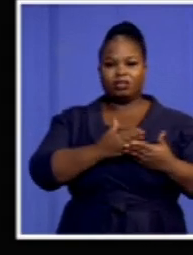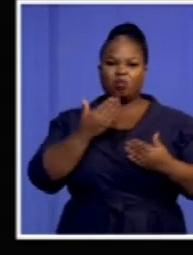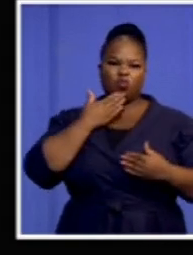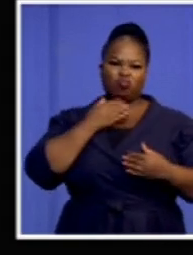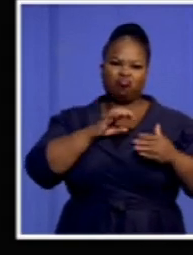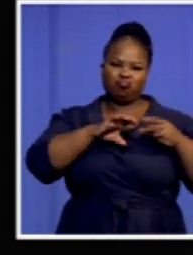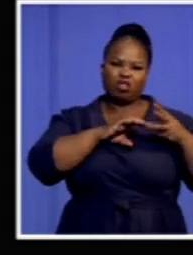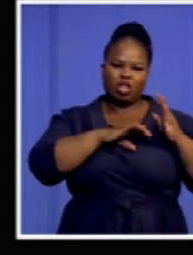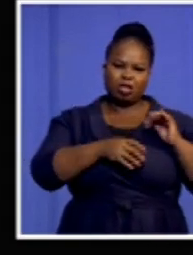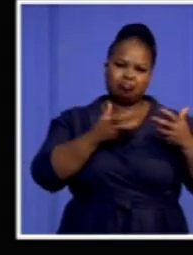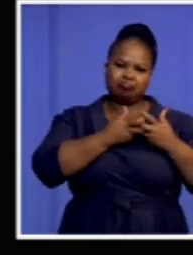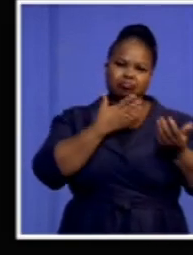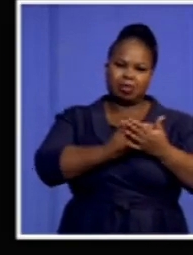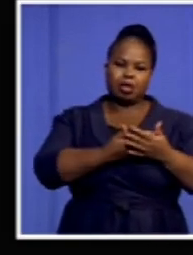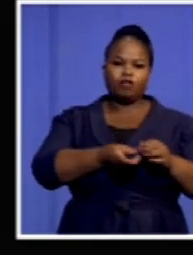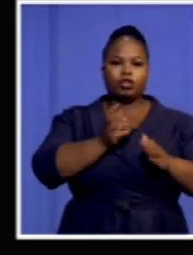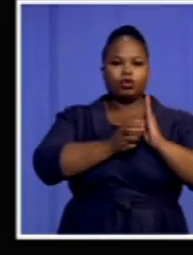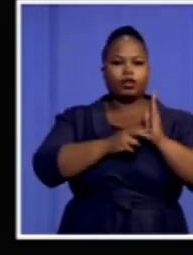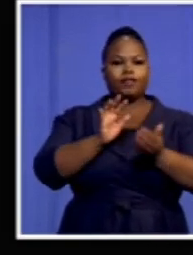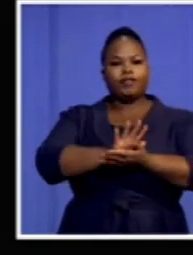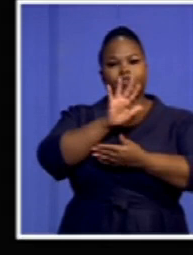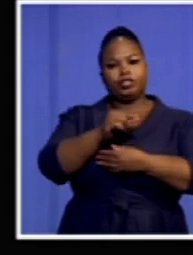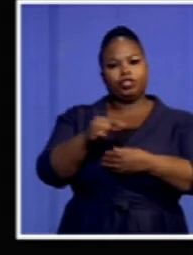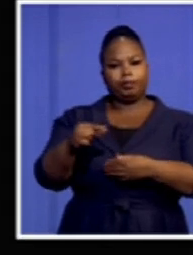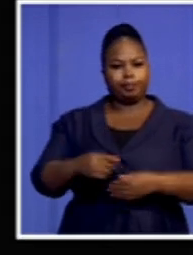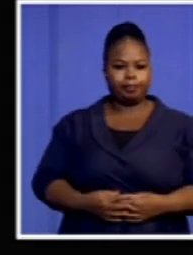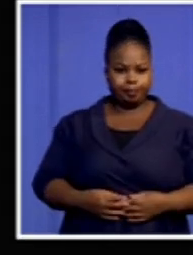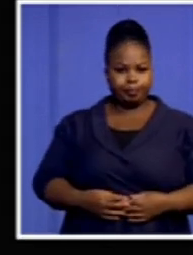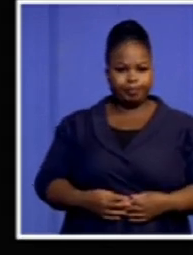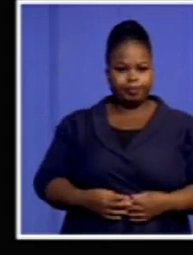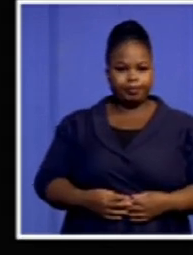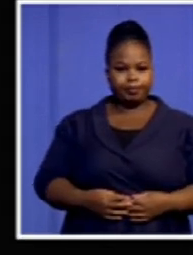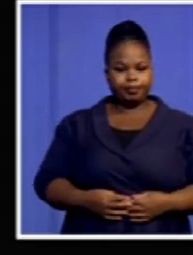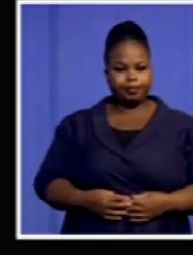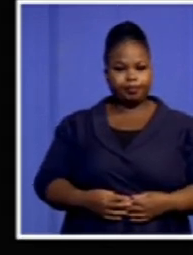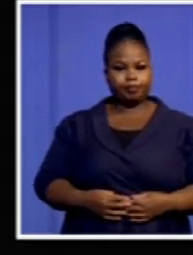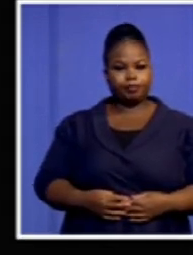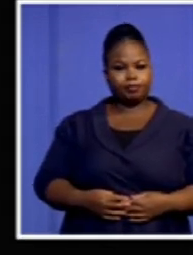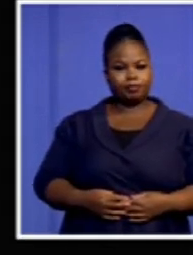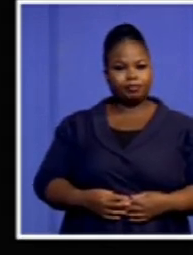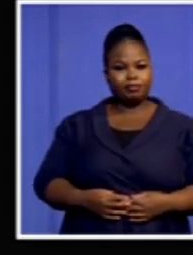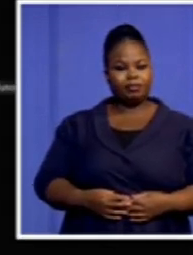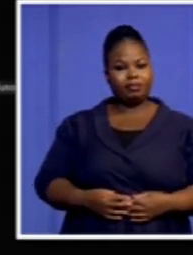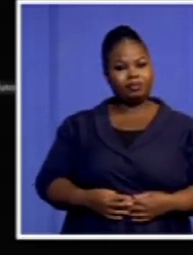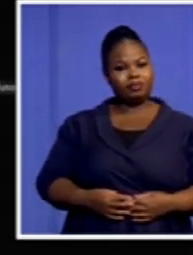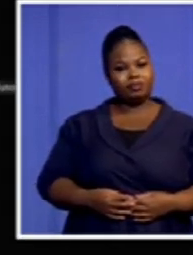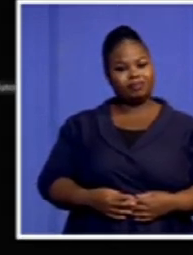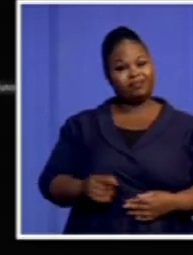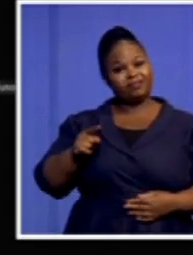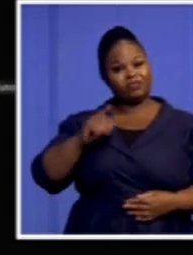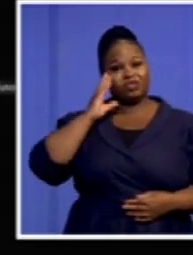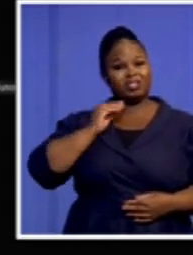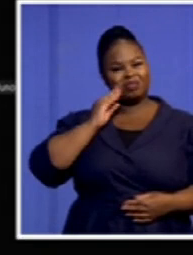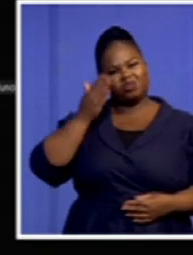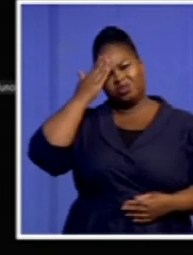Regulation 15G. And this was meant to, and with our experience, that there were people who felt that they